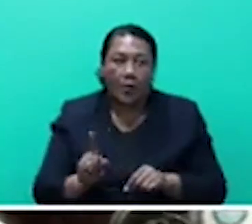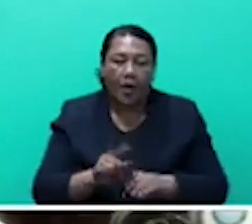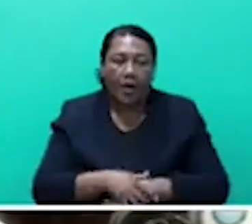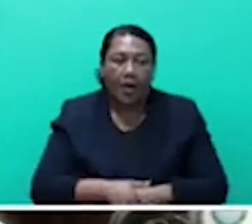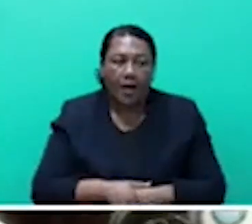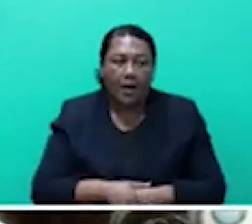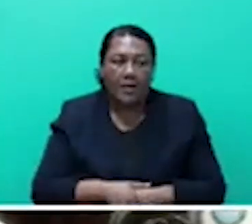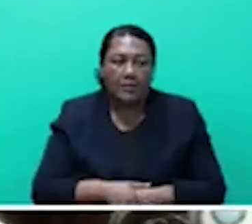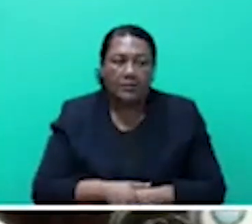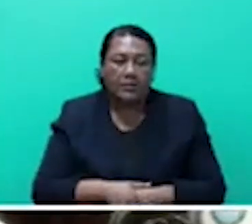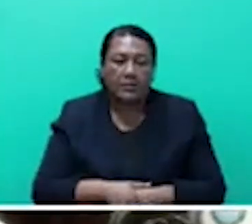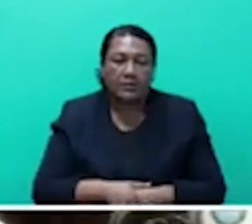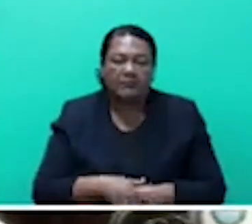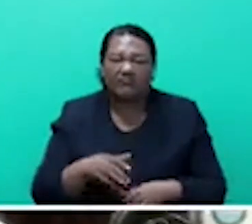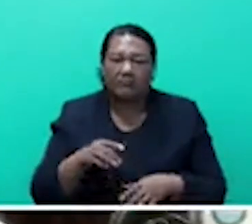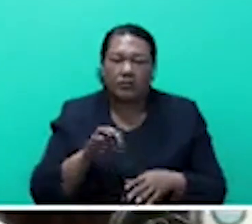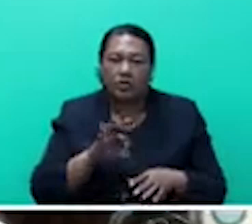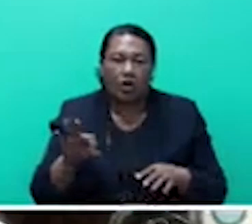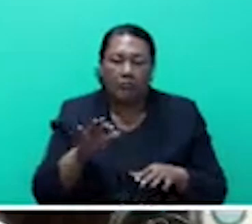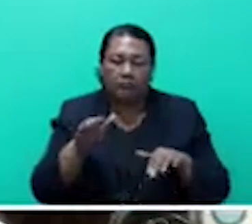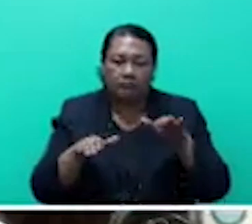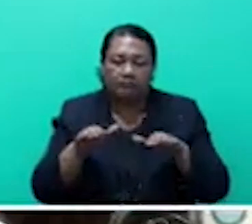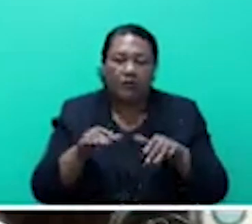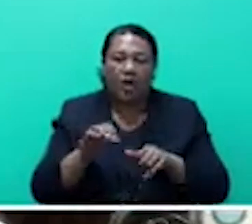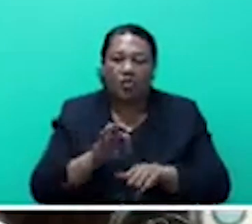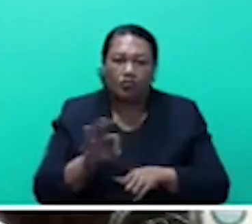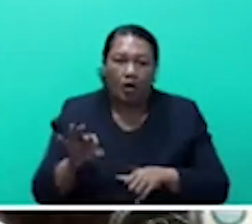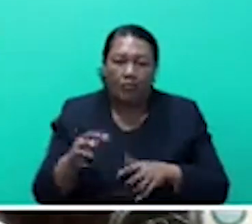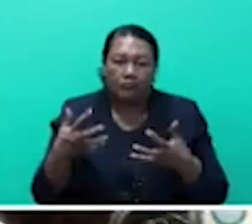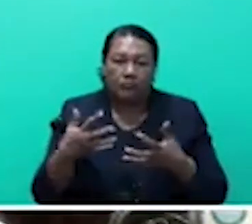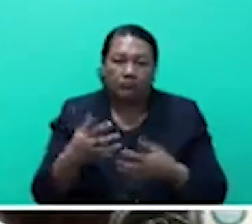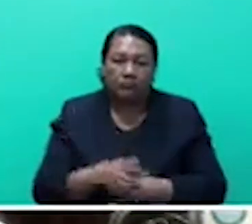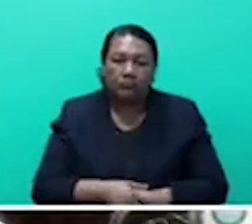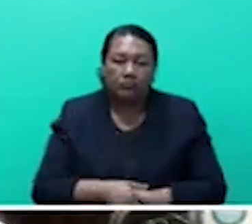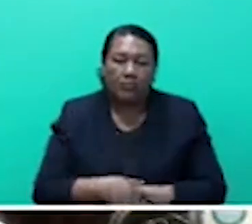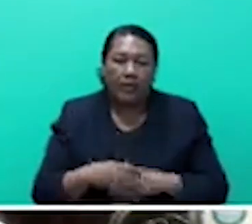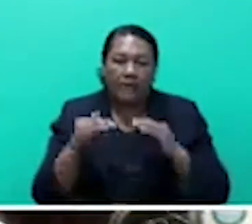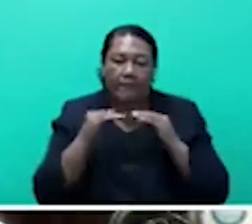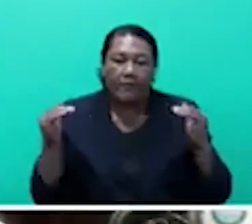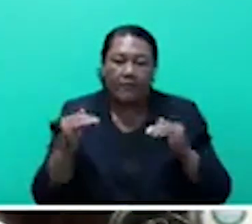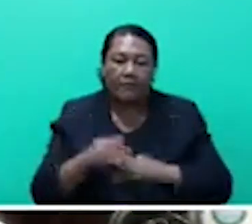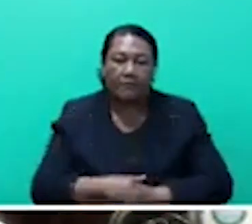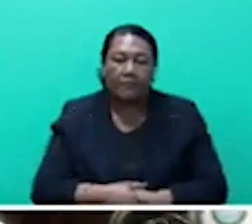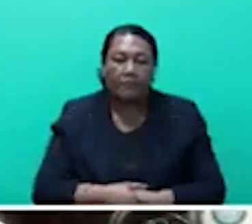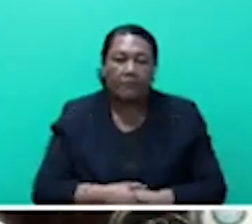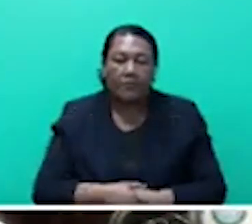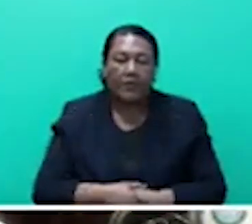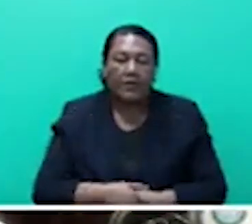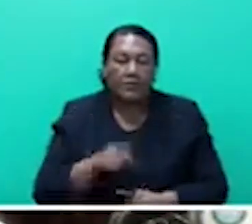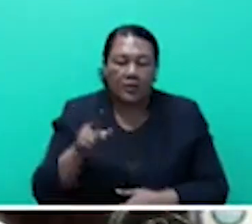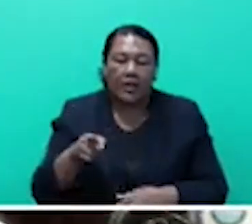on cases. That's entirely the work that is allocated to her, and we are assured by the Honourable Attorney General this